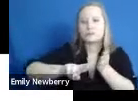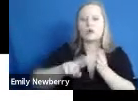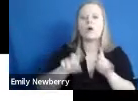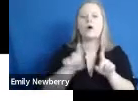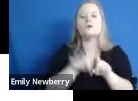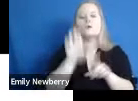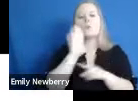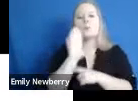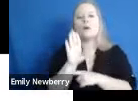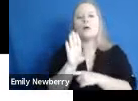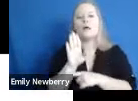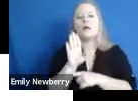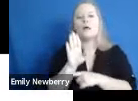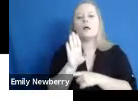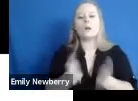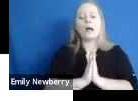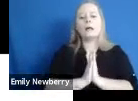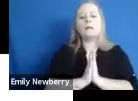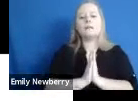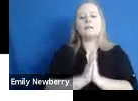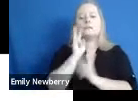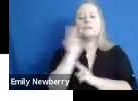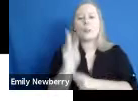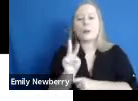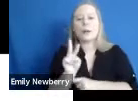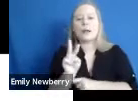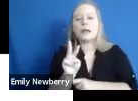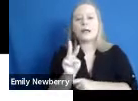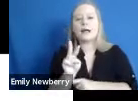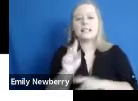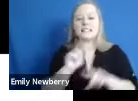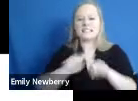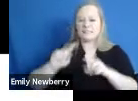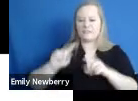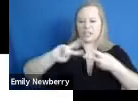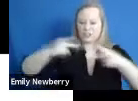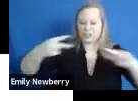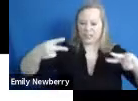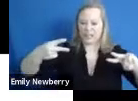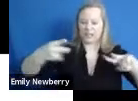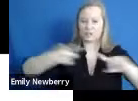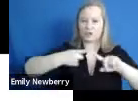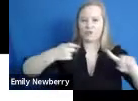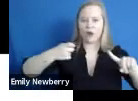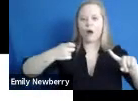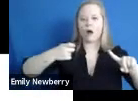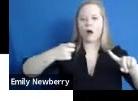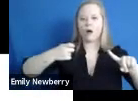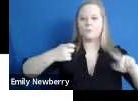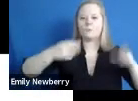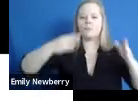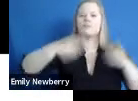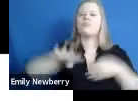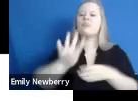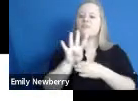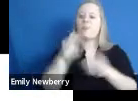get requests to look at genetics that are from the Four Corners. These are